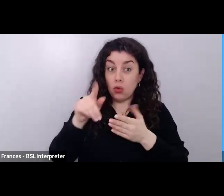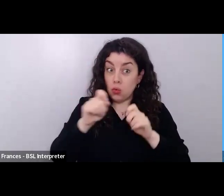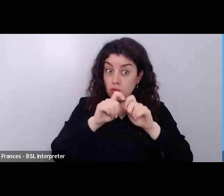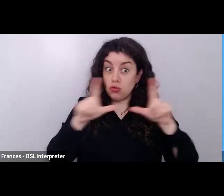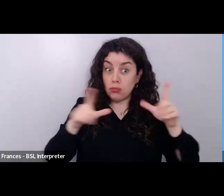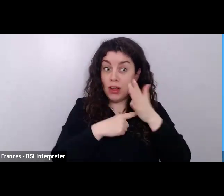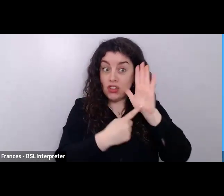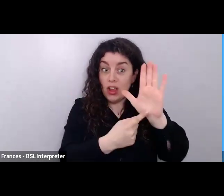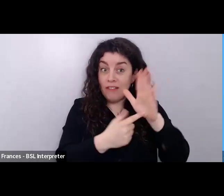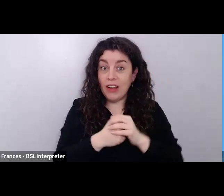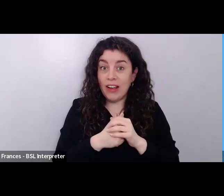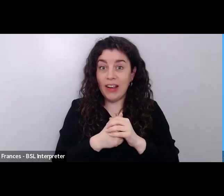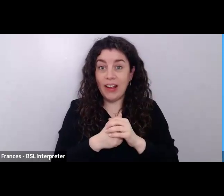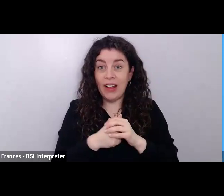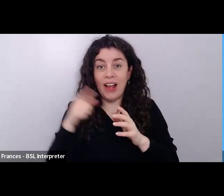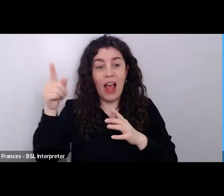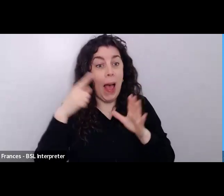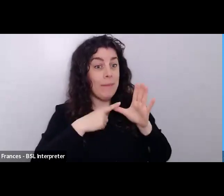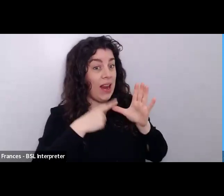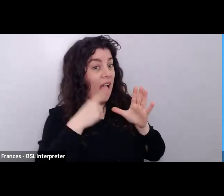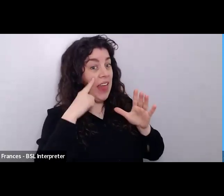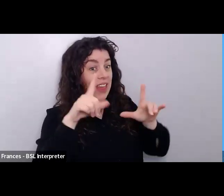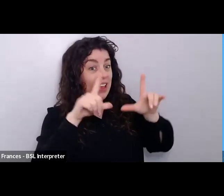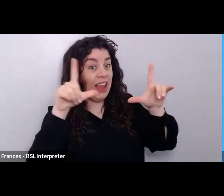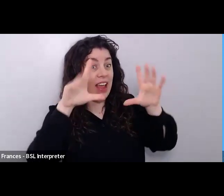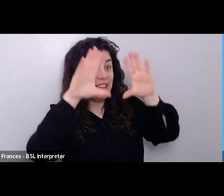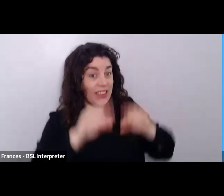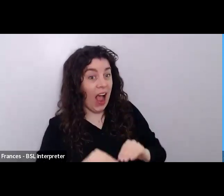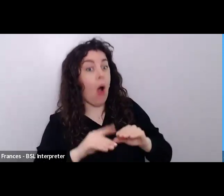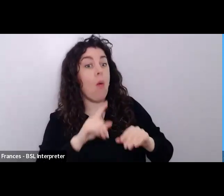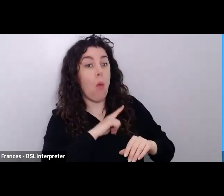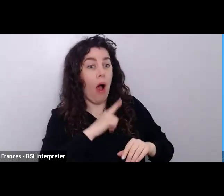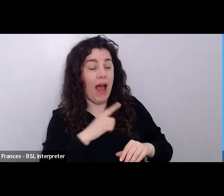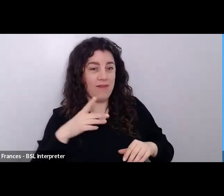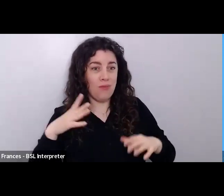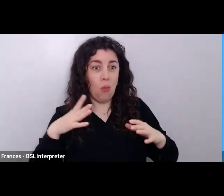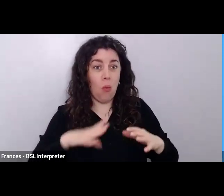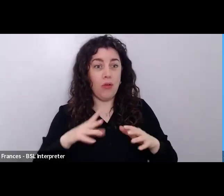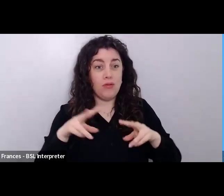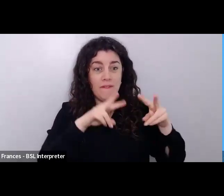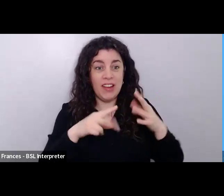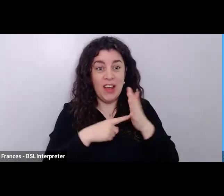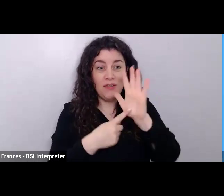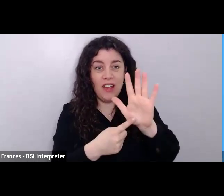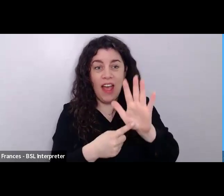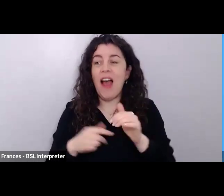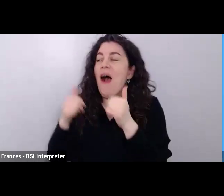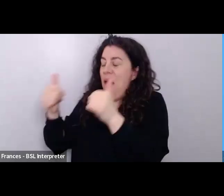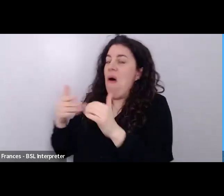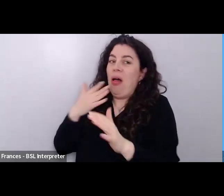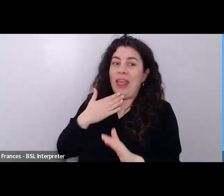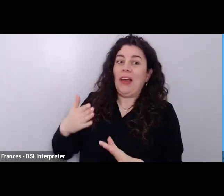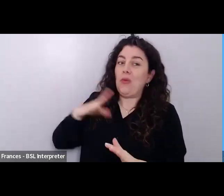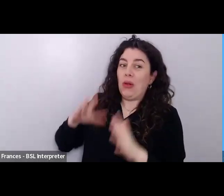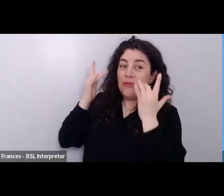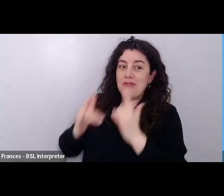please? I think he's not showing right now. He's just come off in order to share the video. Right, no worries. Thought I'd just check.